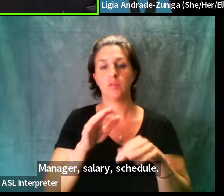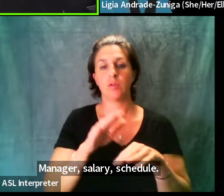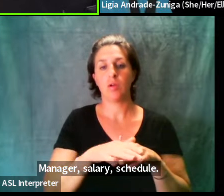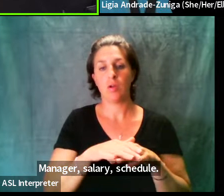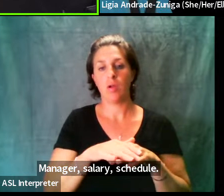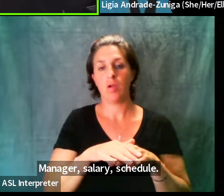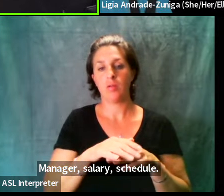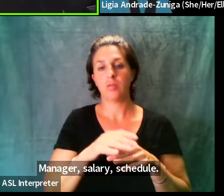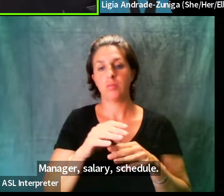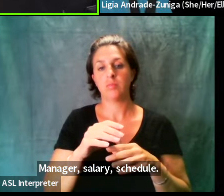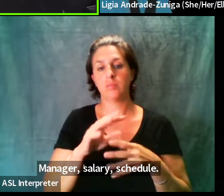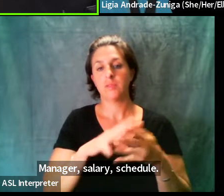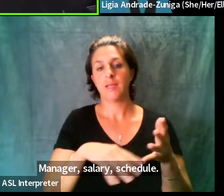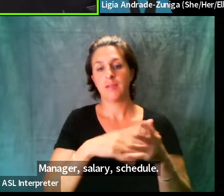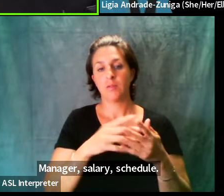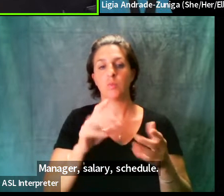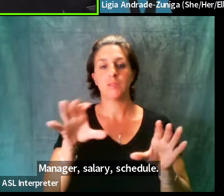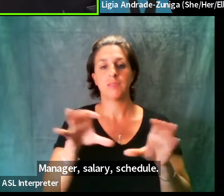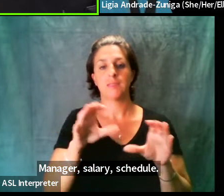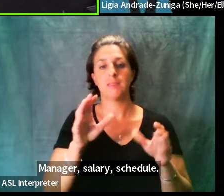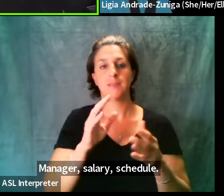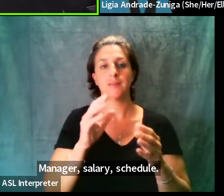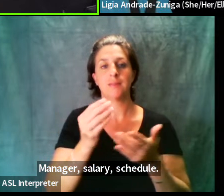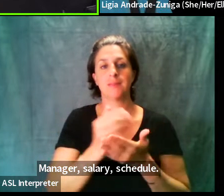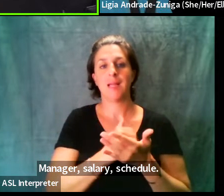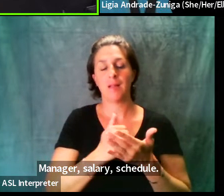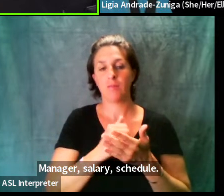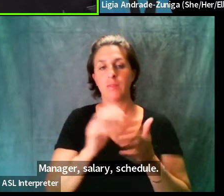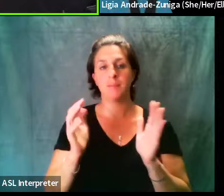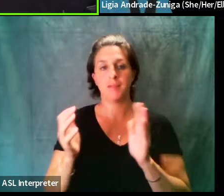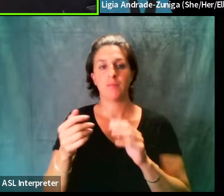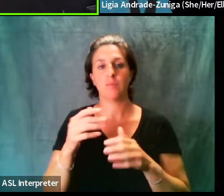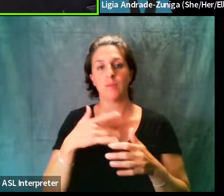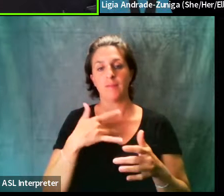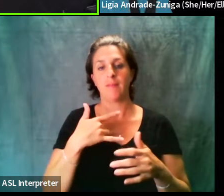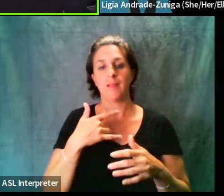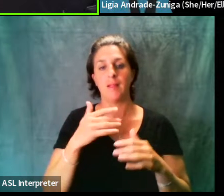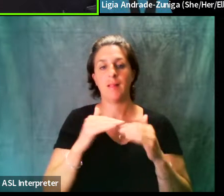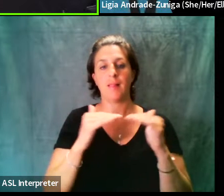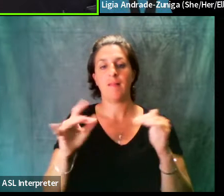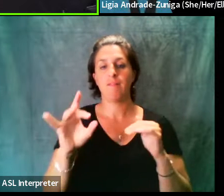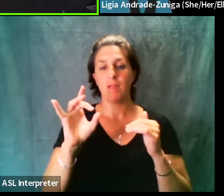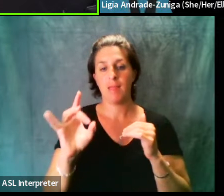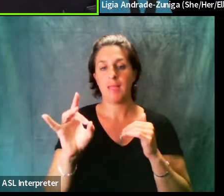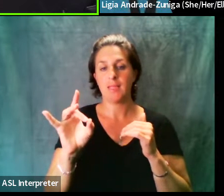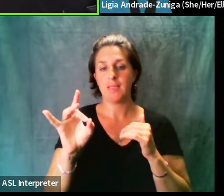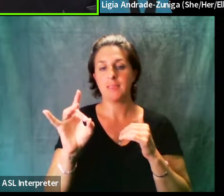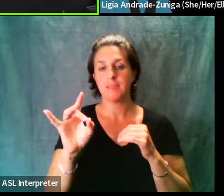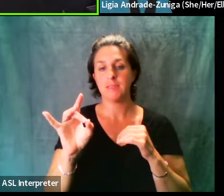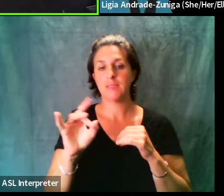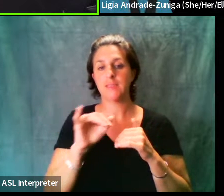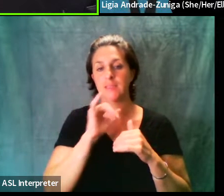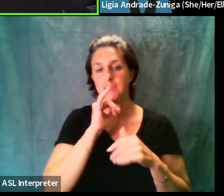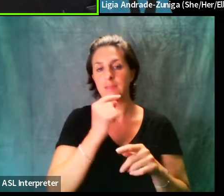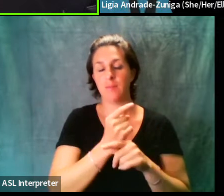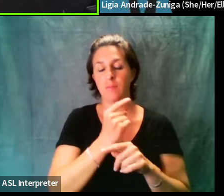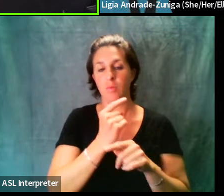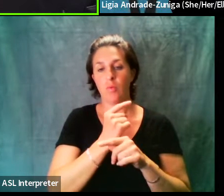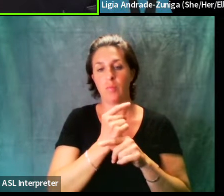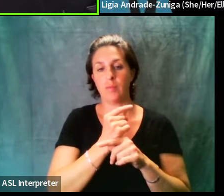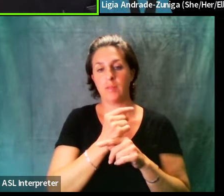salary comparison and feel that the level 8 is the appropriate placement for this